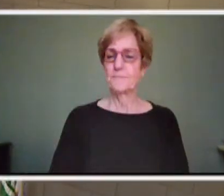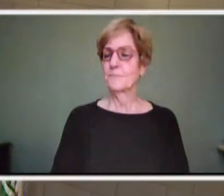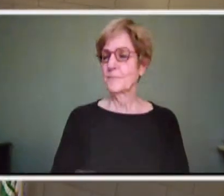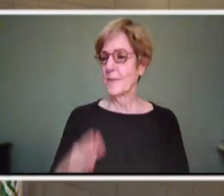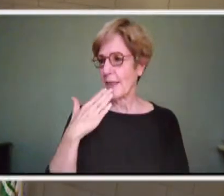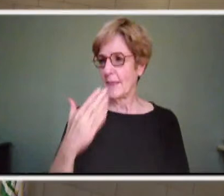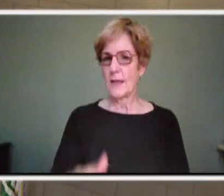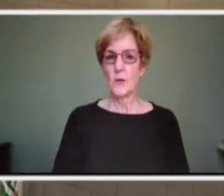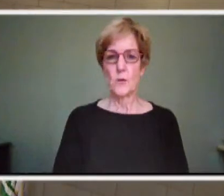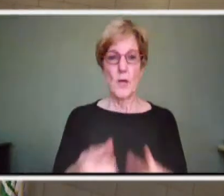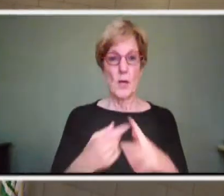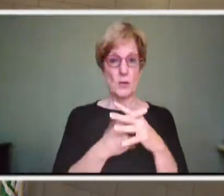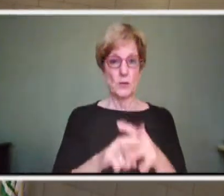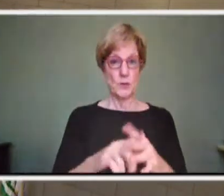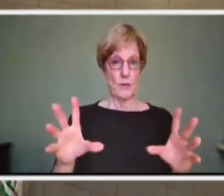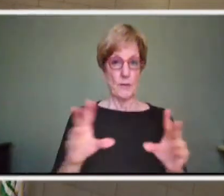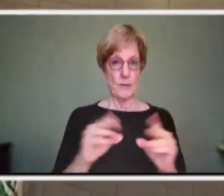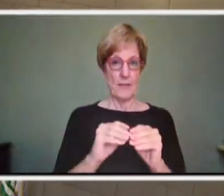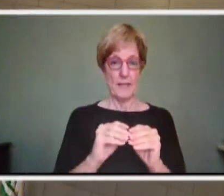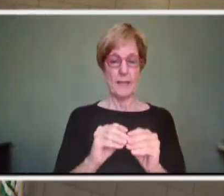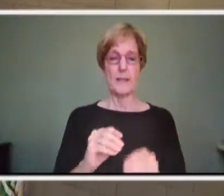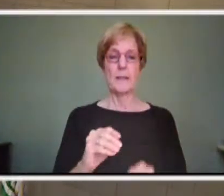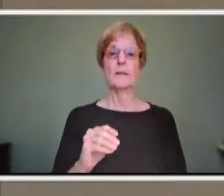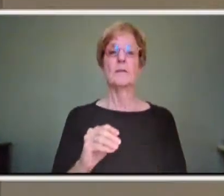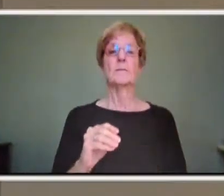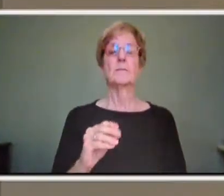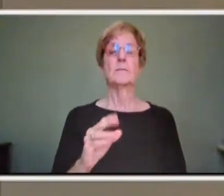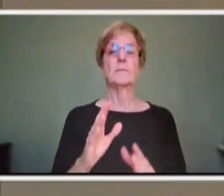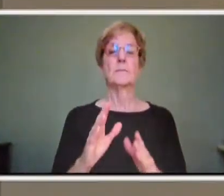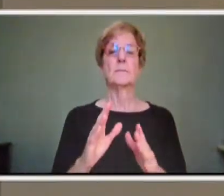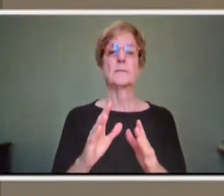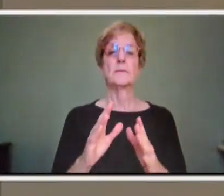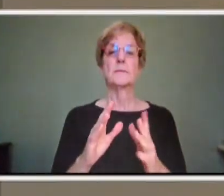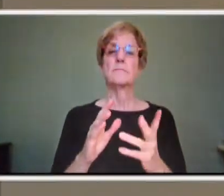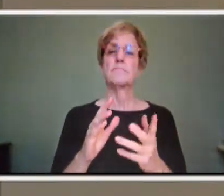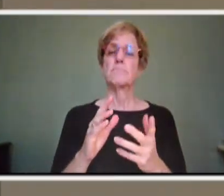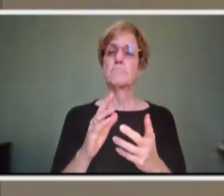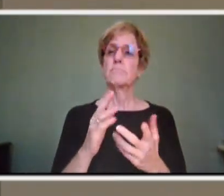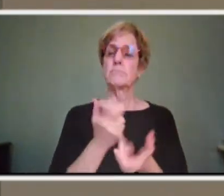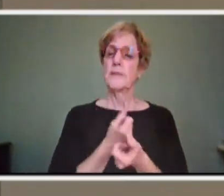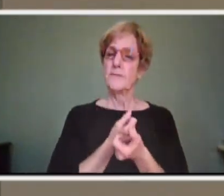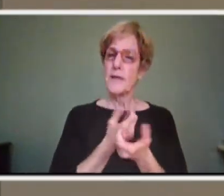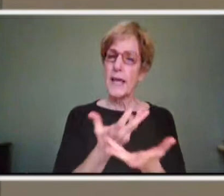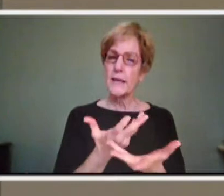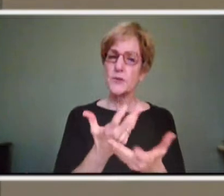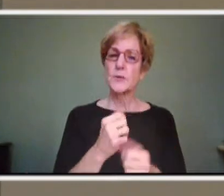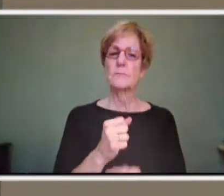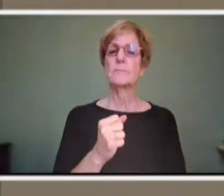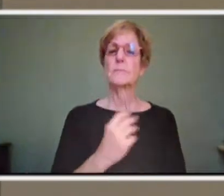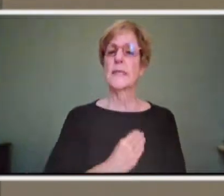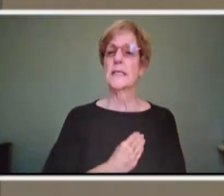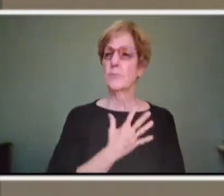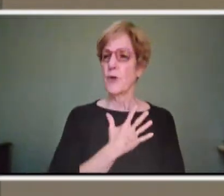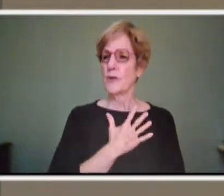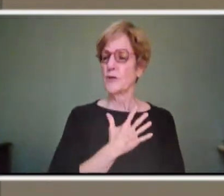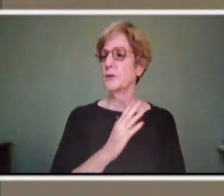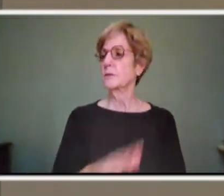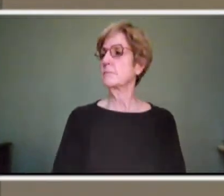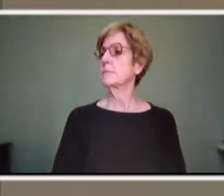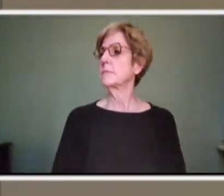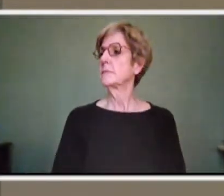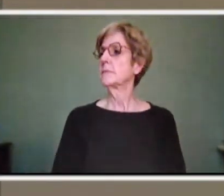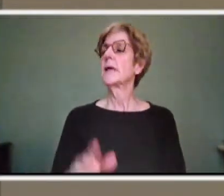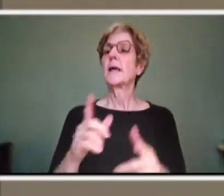will begin our meeting with an invocation, which is an expression, an inspiration, followed by the Pledge of